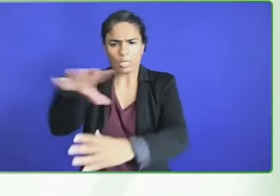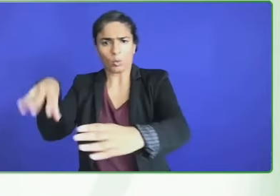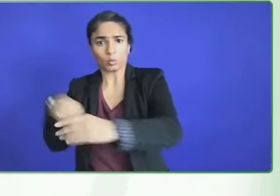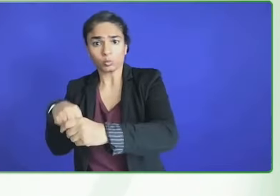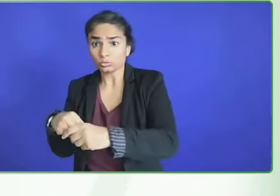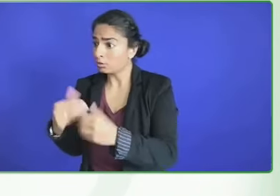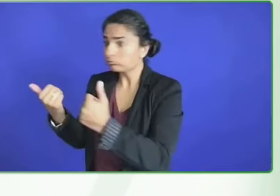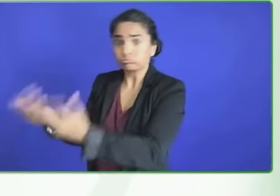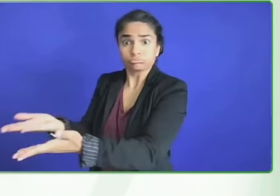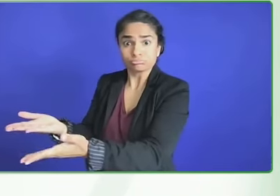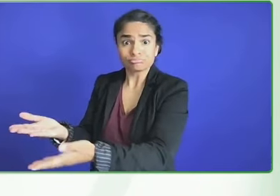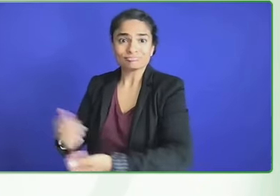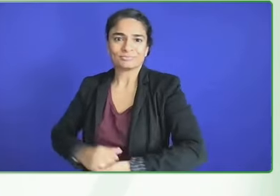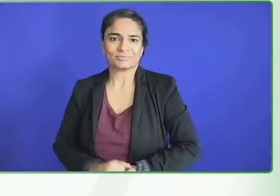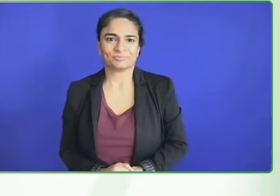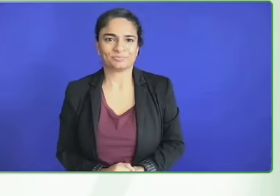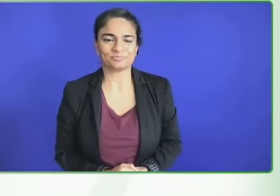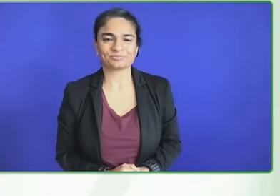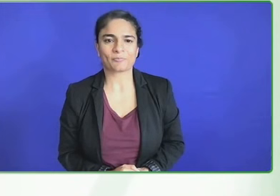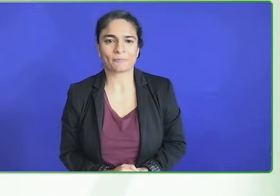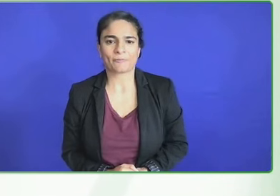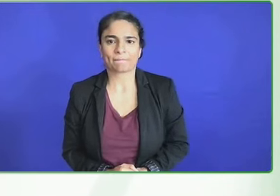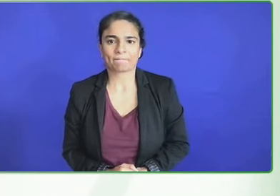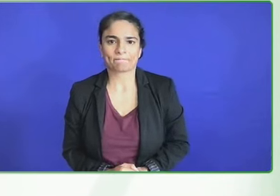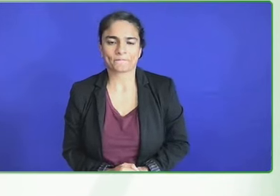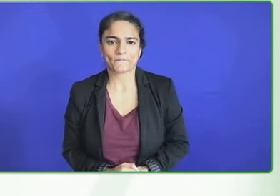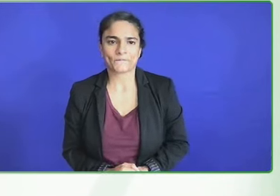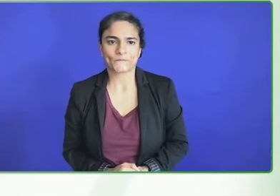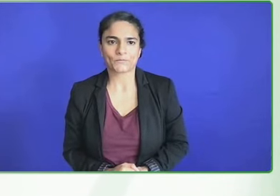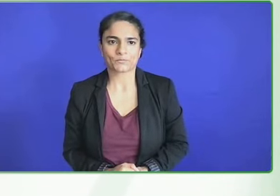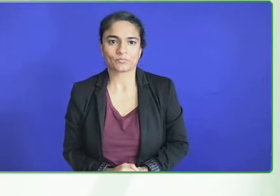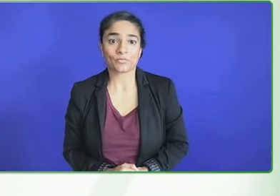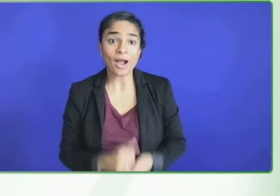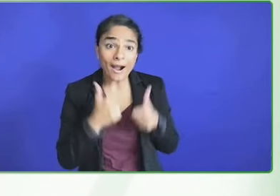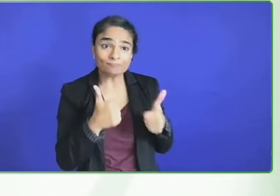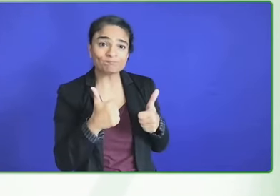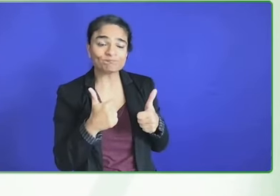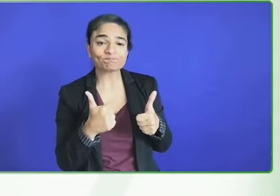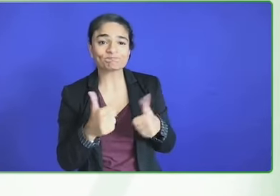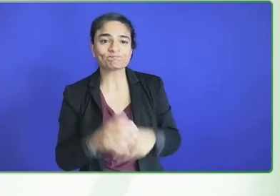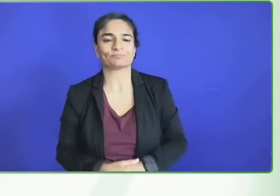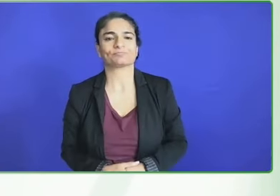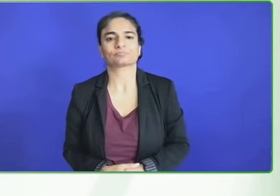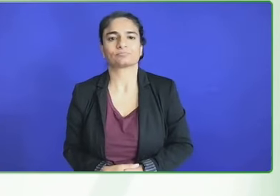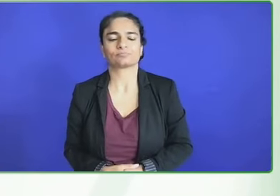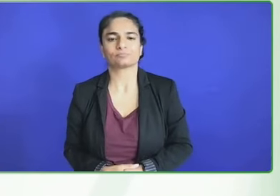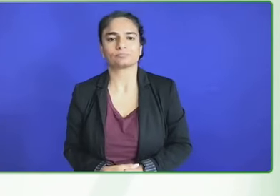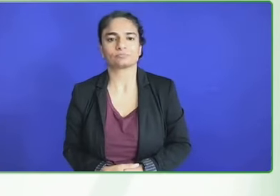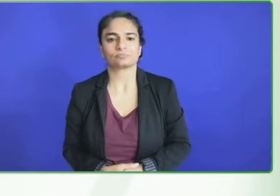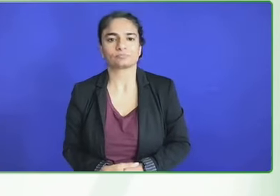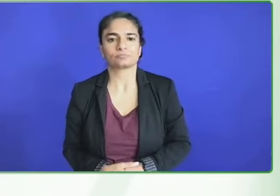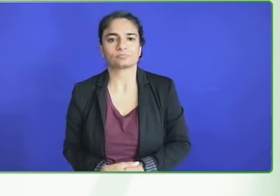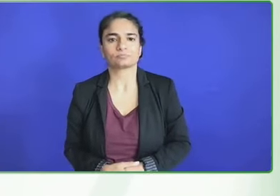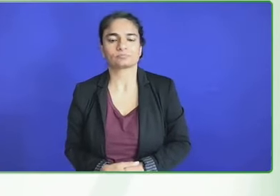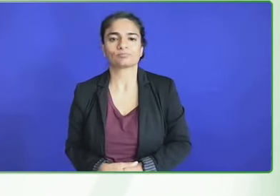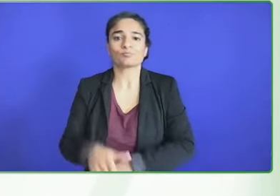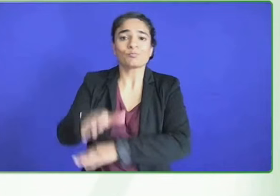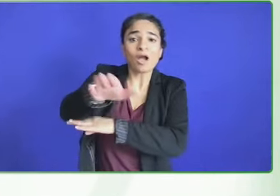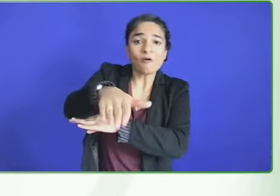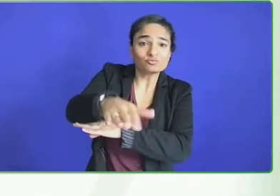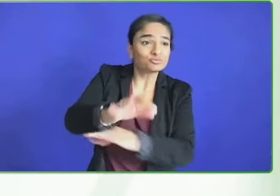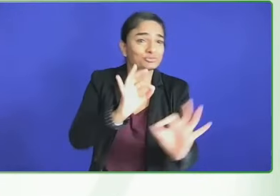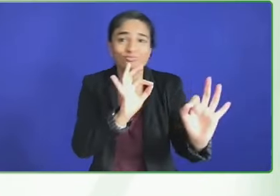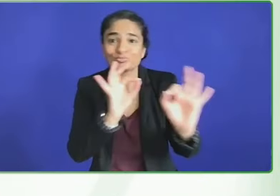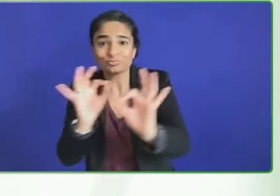I'm going to present a very specific tool that we have, a legislative tool that we have adopted